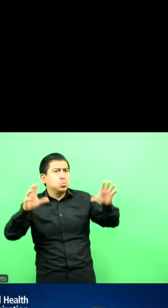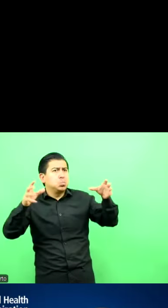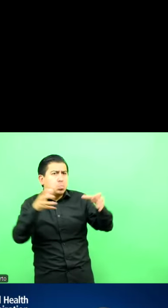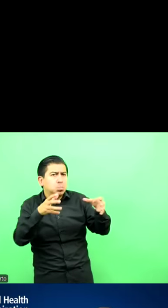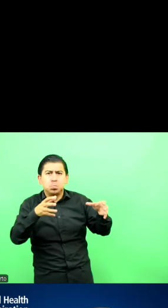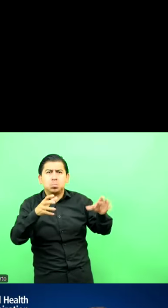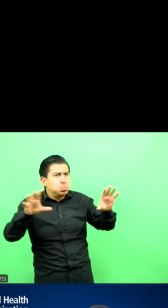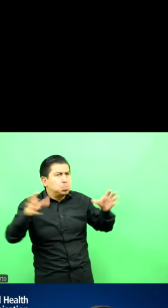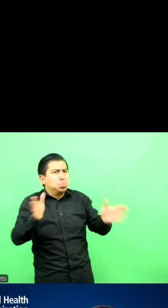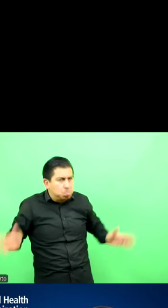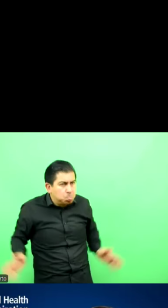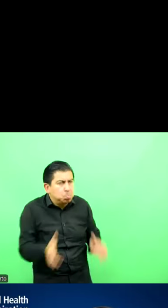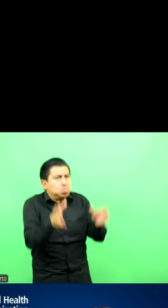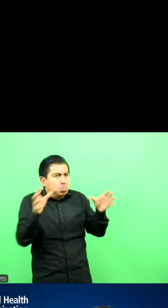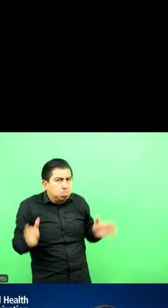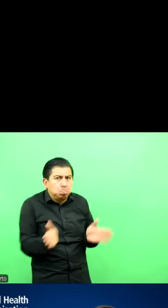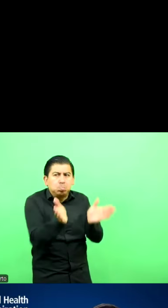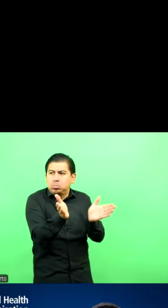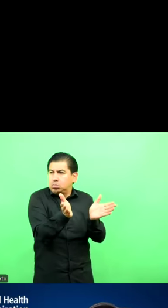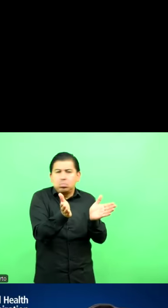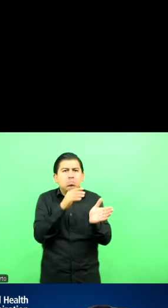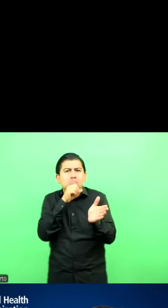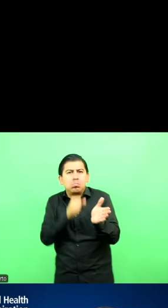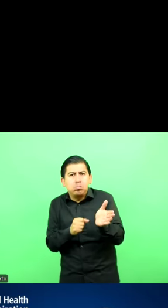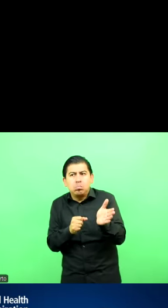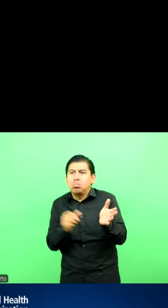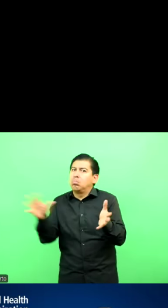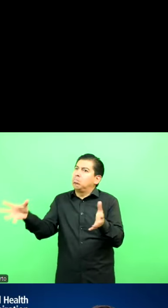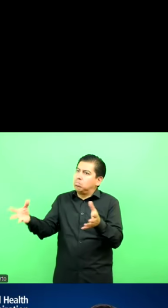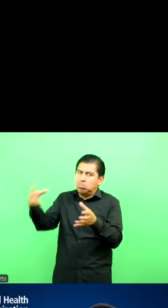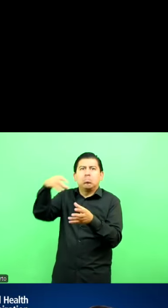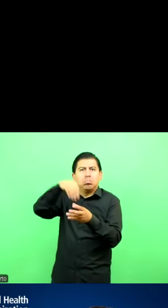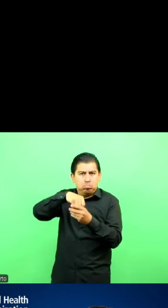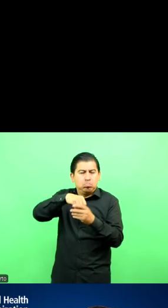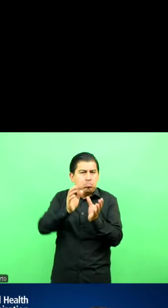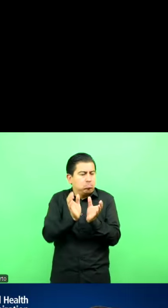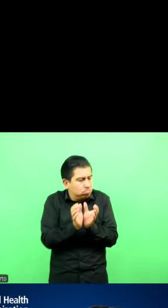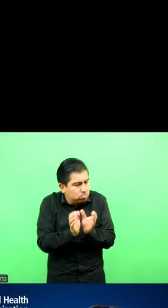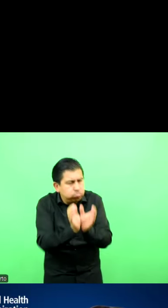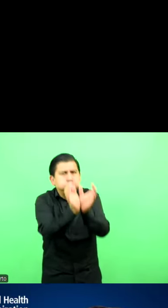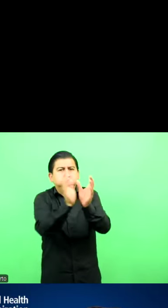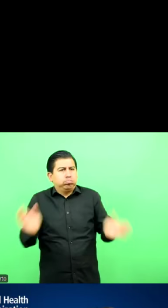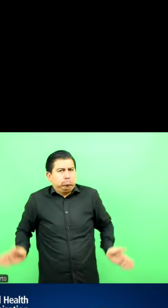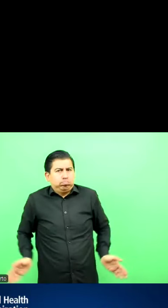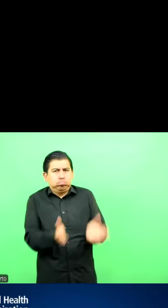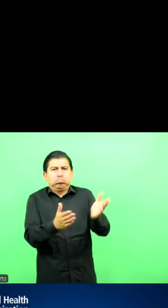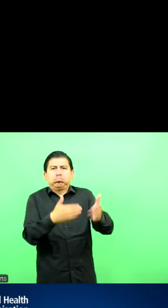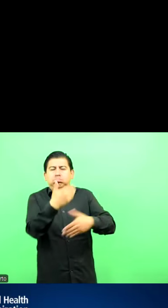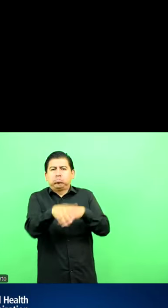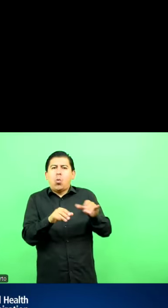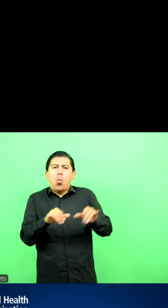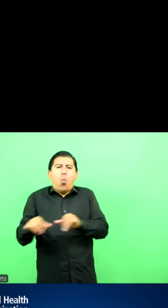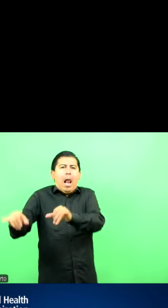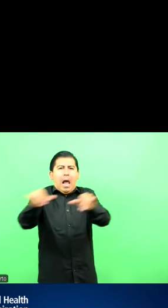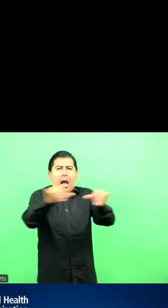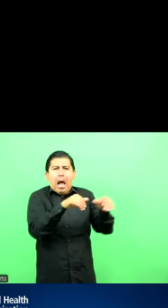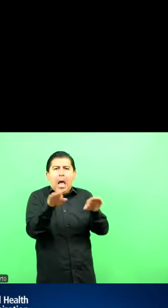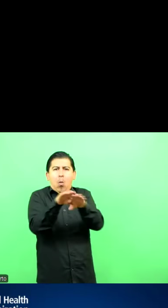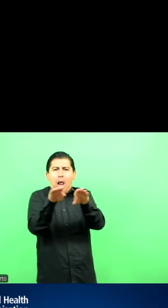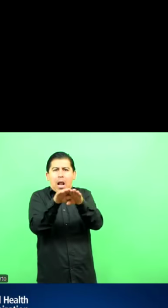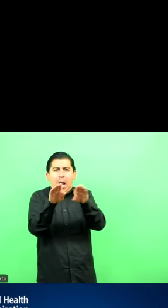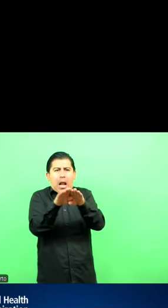actually now at a very interesting time. UN Decade of Healthy Aging, 2015 to